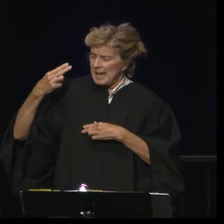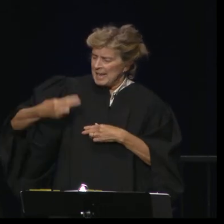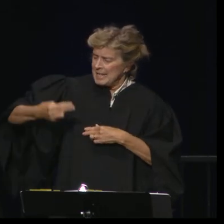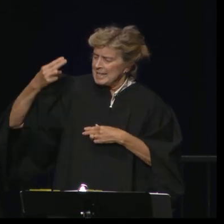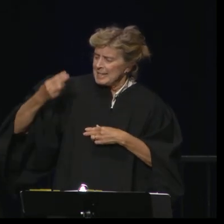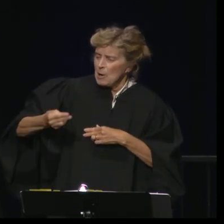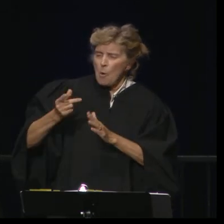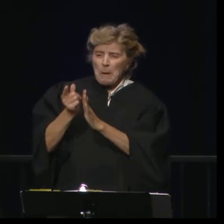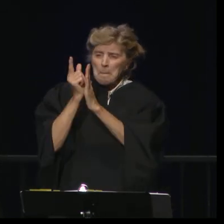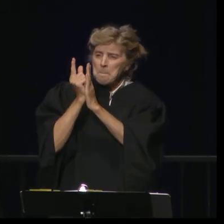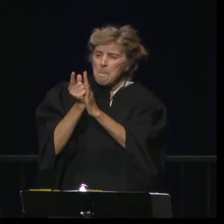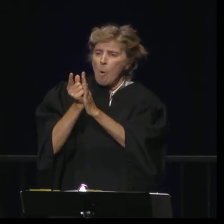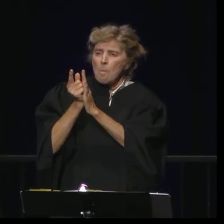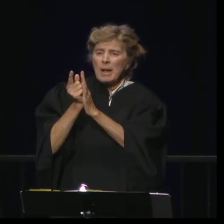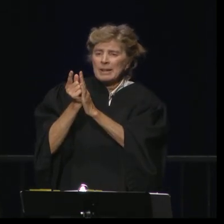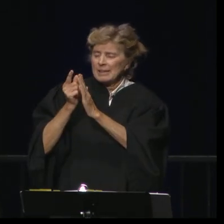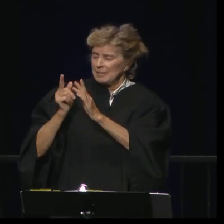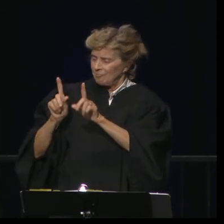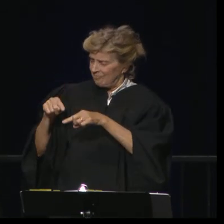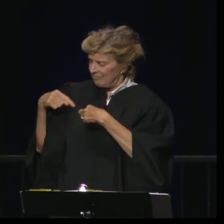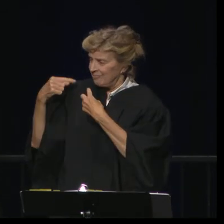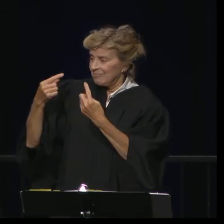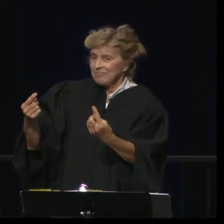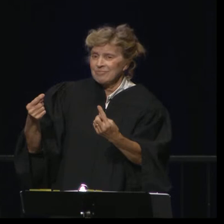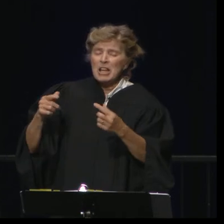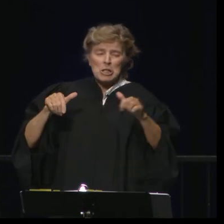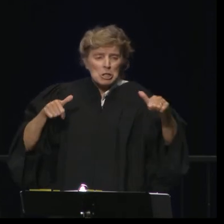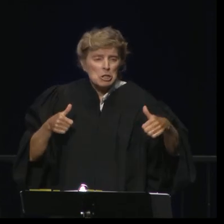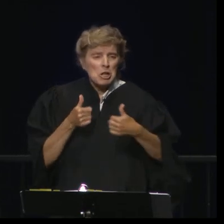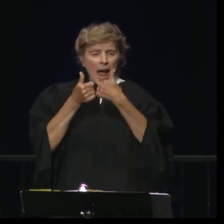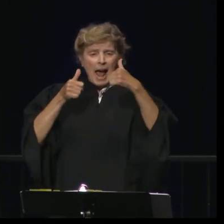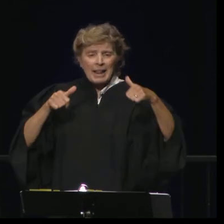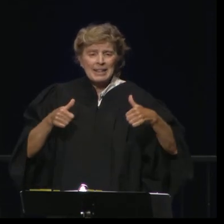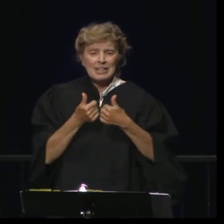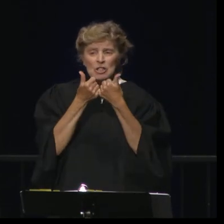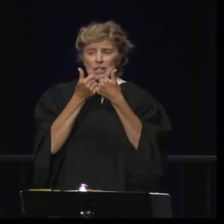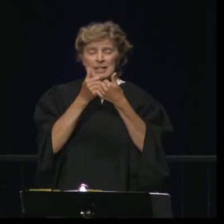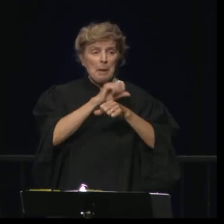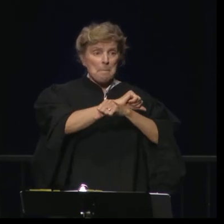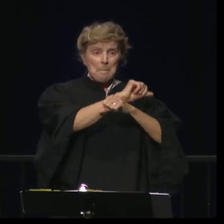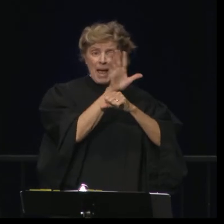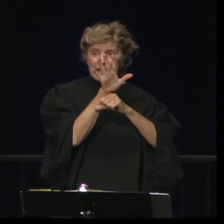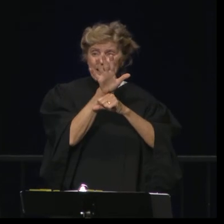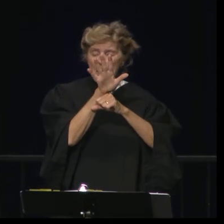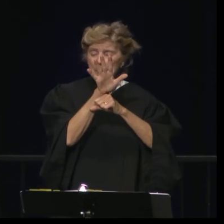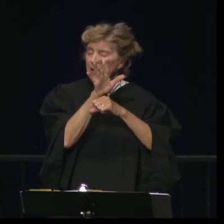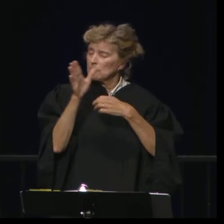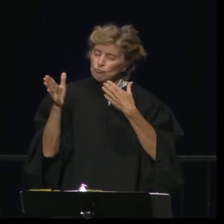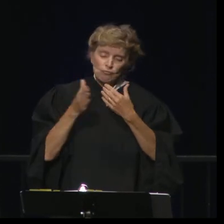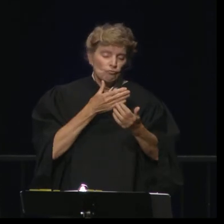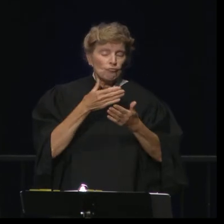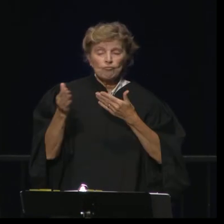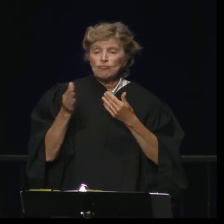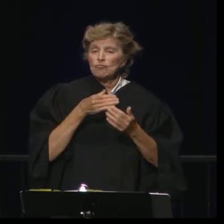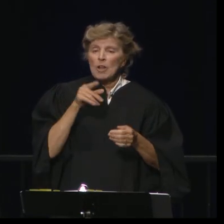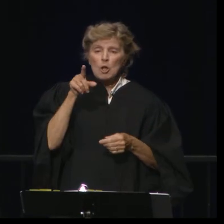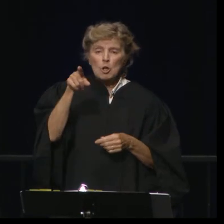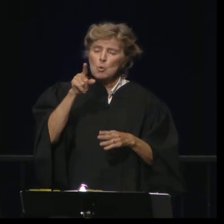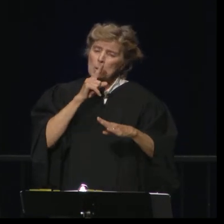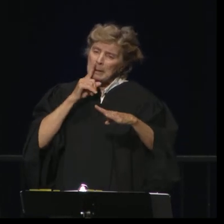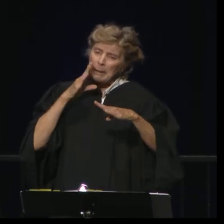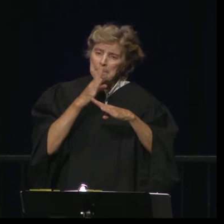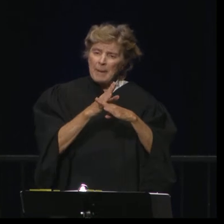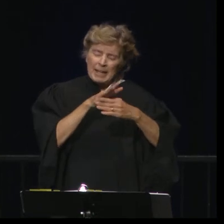in history. Despite the challenges brought on by the pandemic, you remained committed to